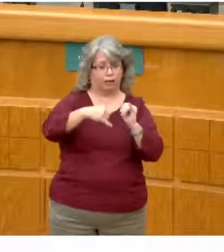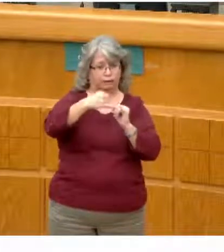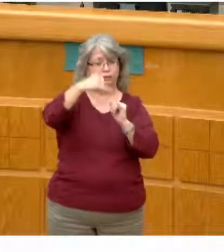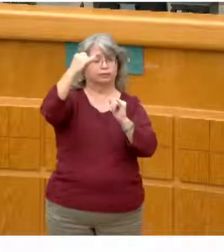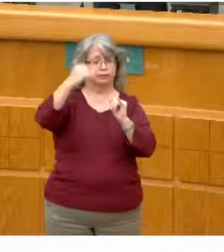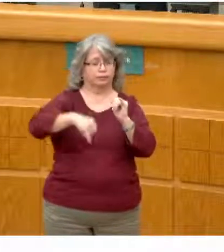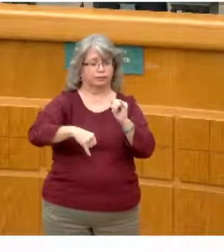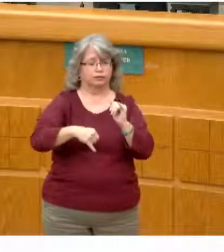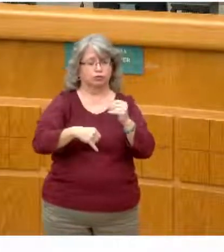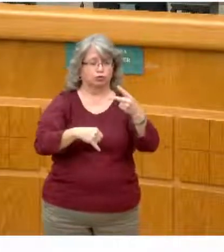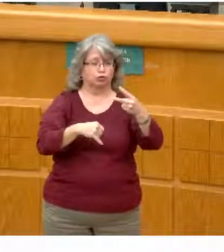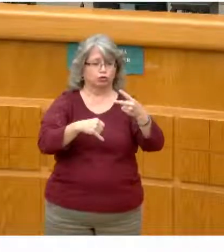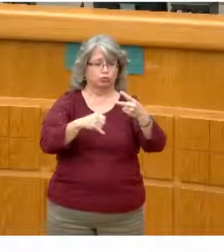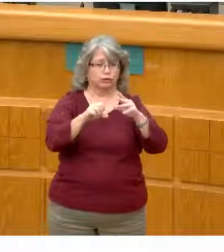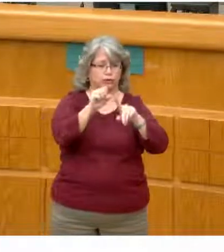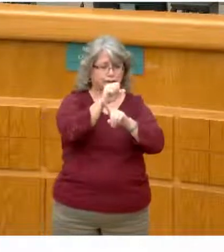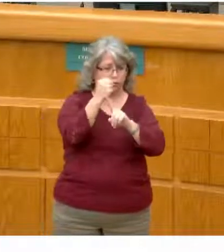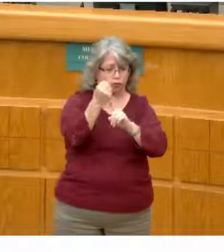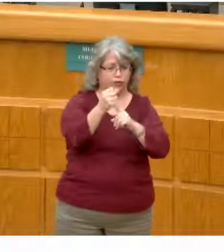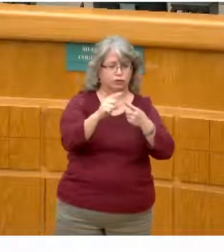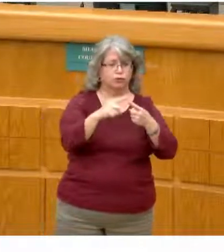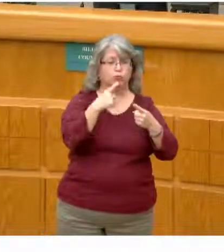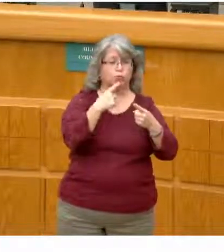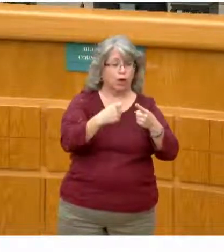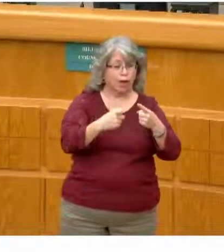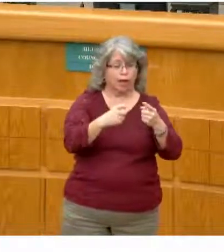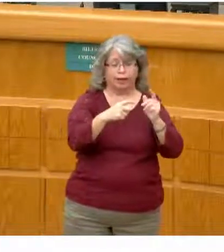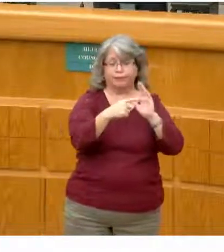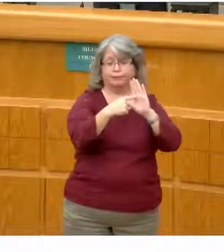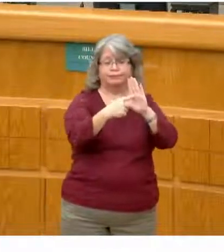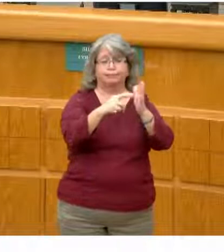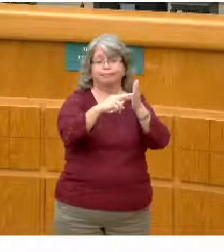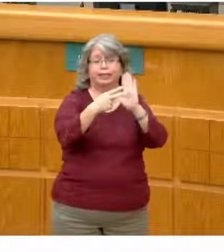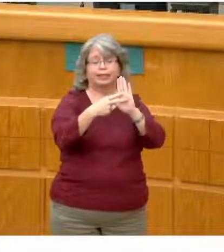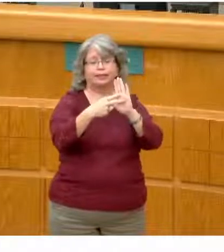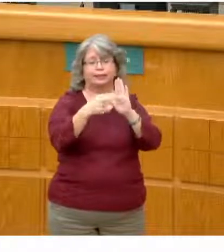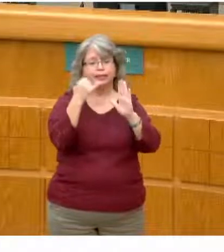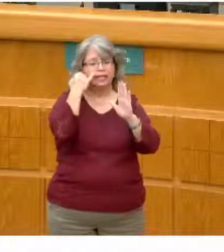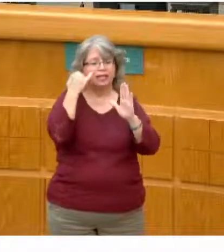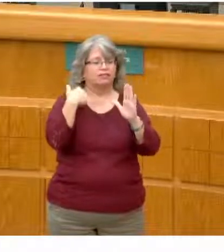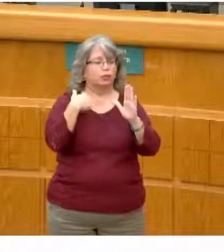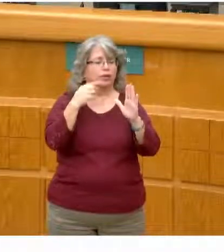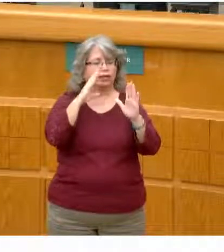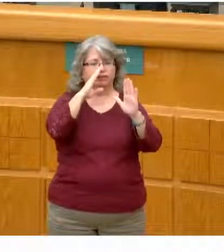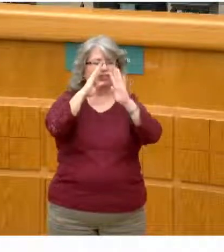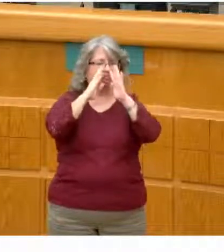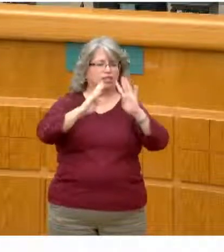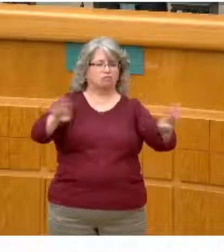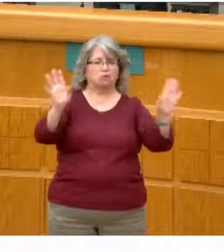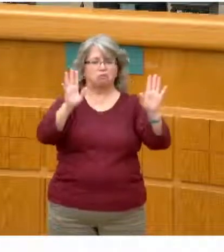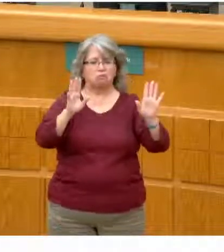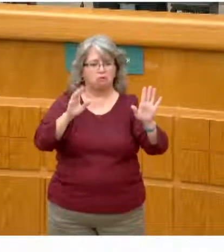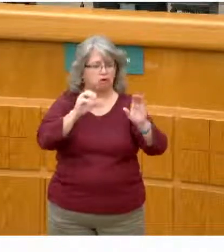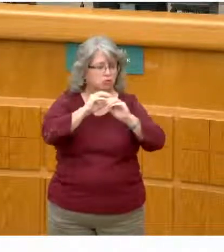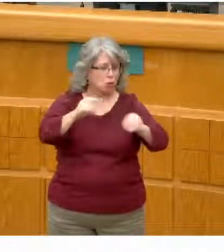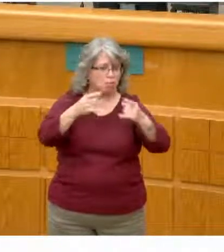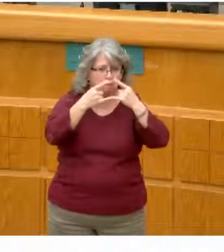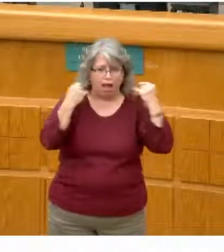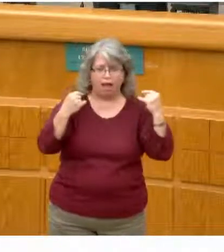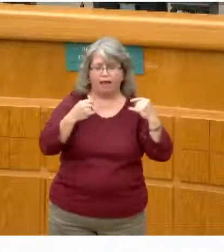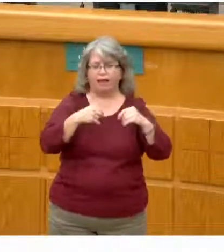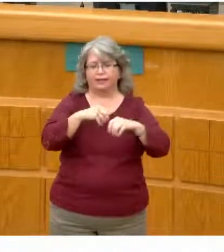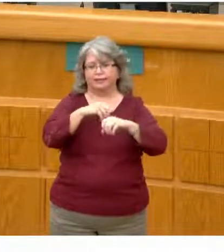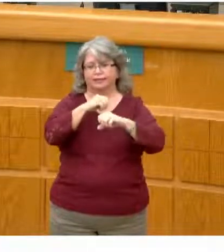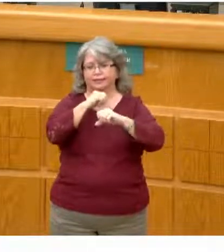The red line represents what would have happened if we had just let it rip and not wore masks and not did anything to try to slow down